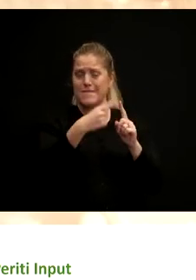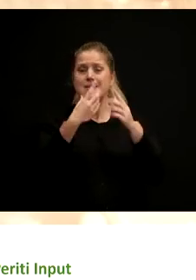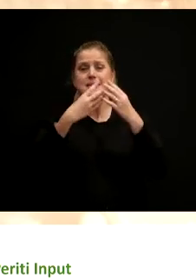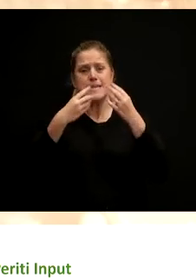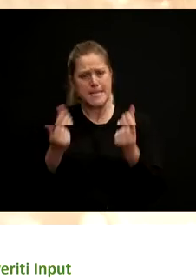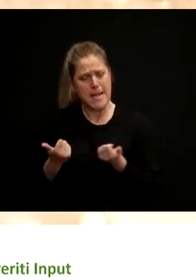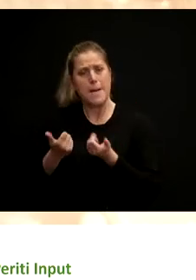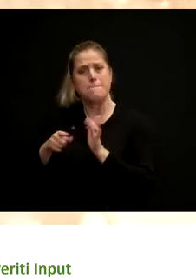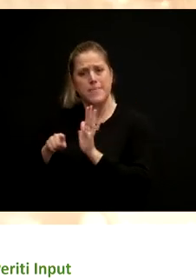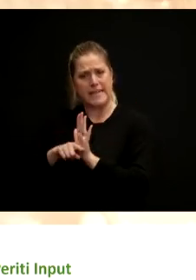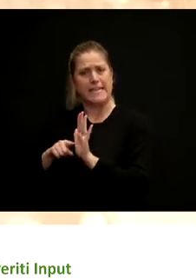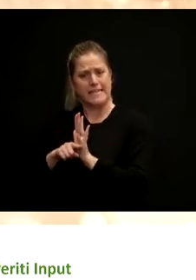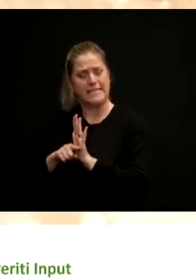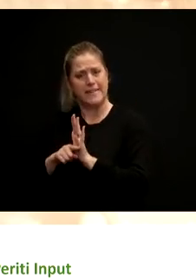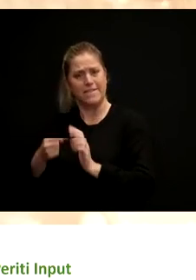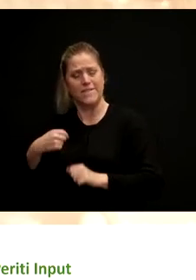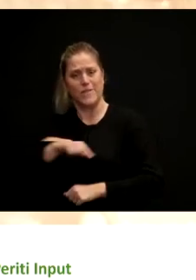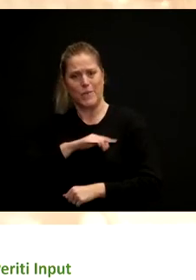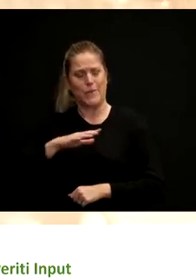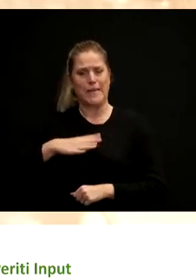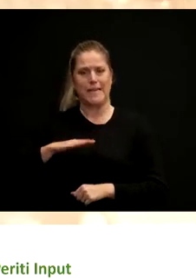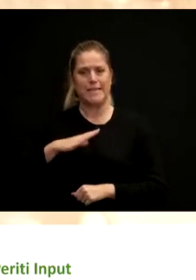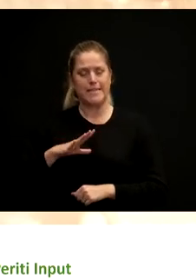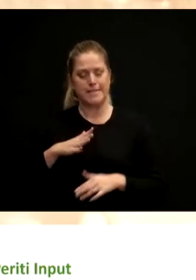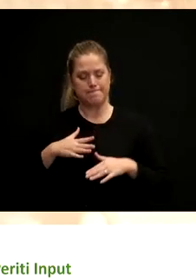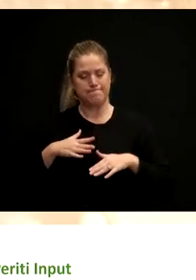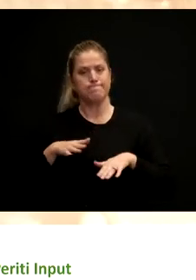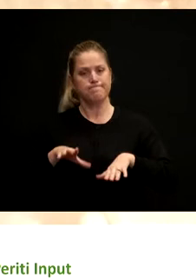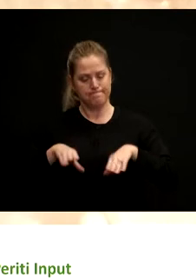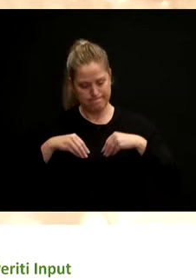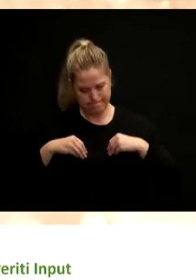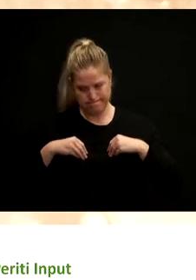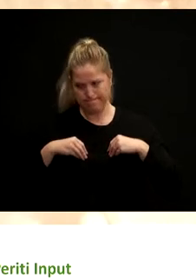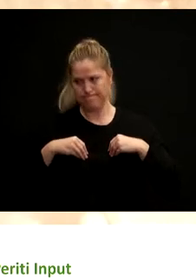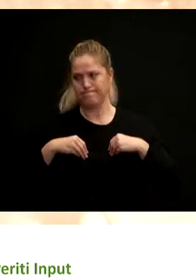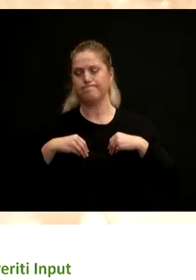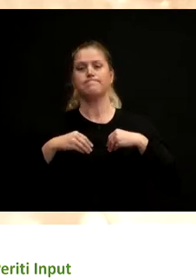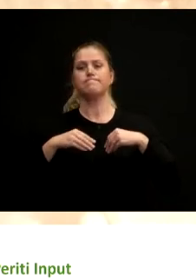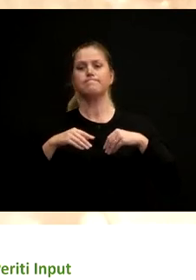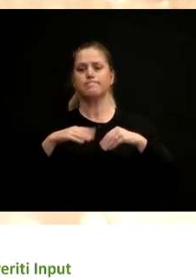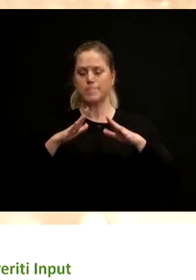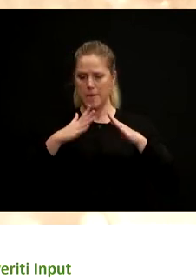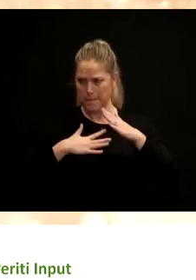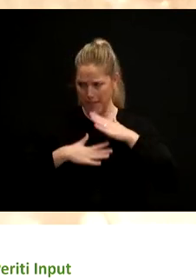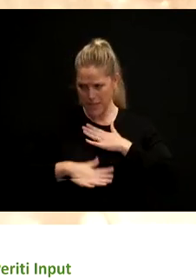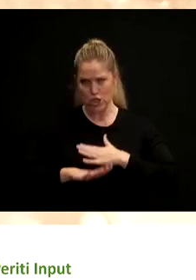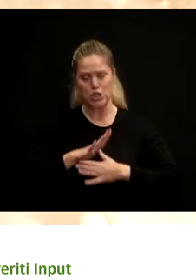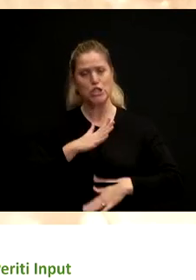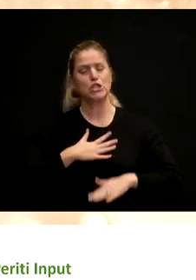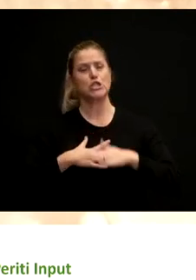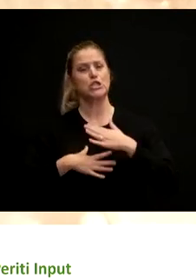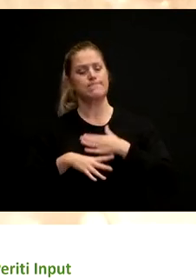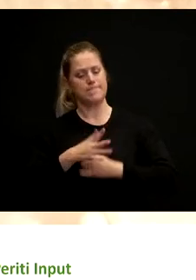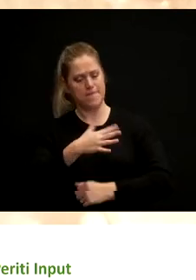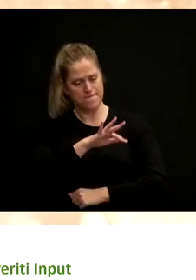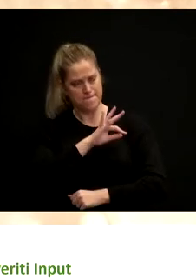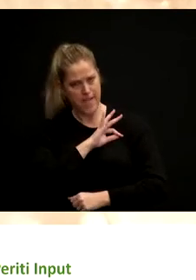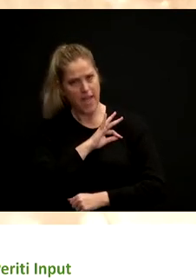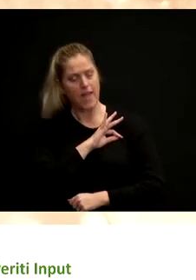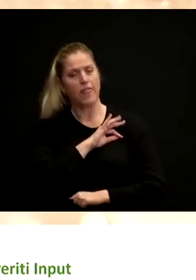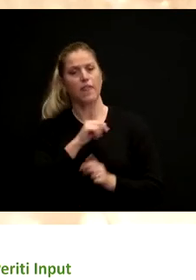a task requires humility and patience and a share in Christ's cross.